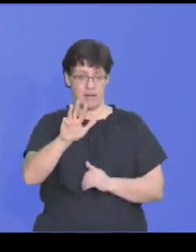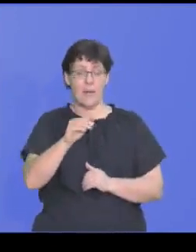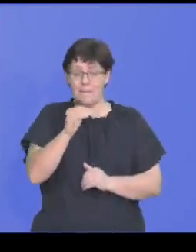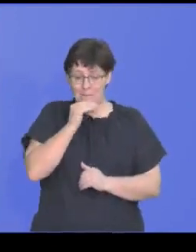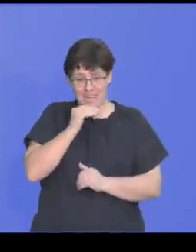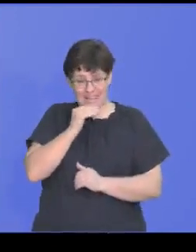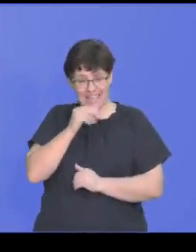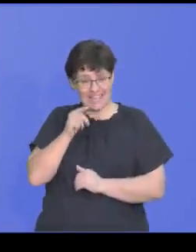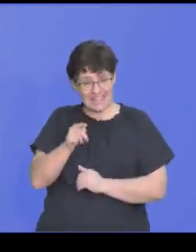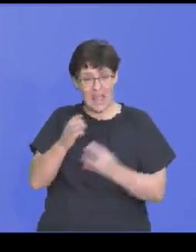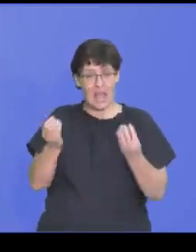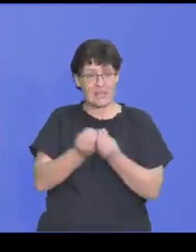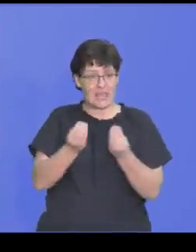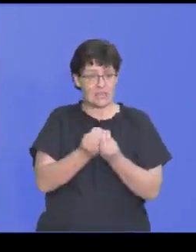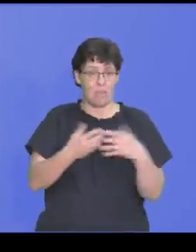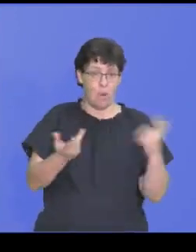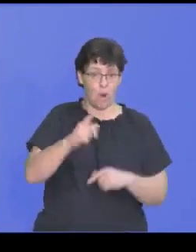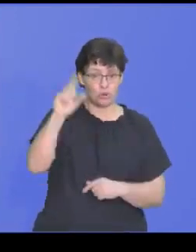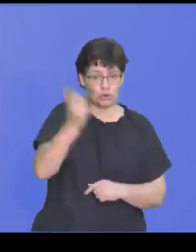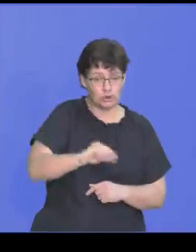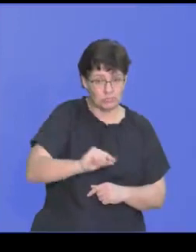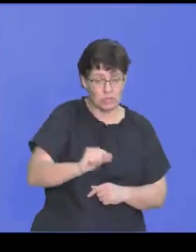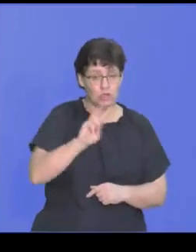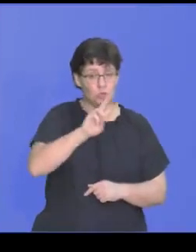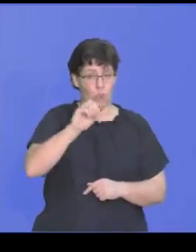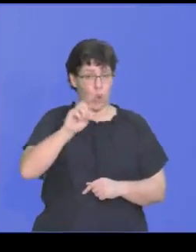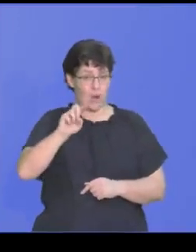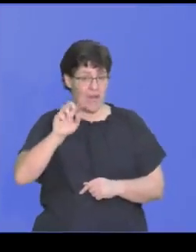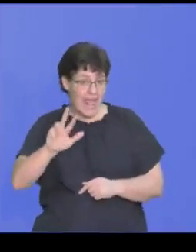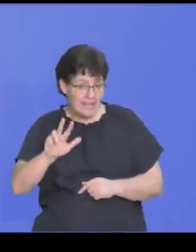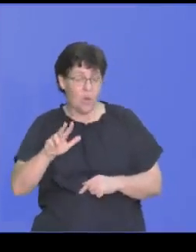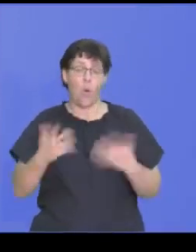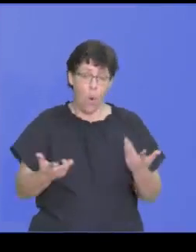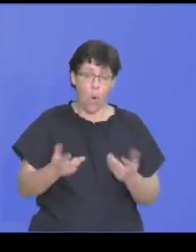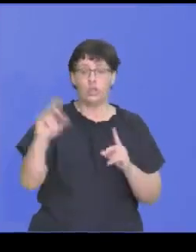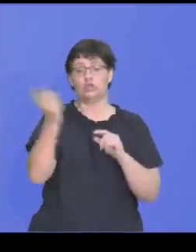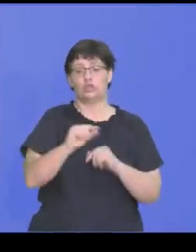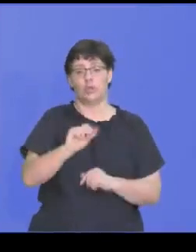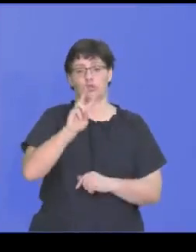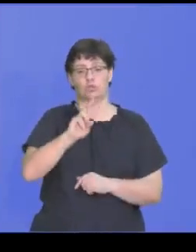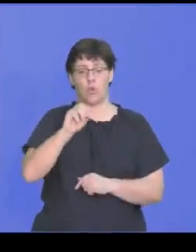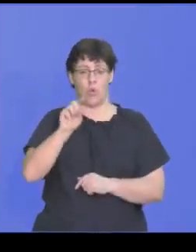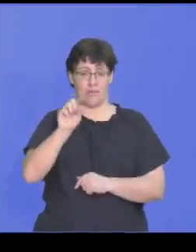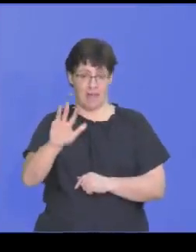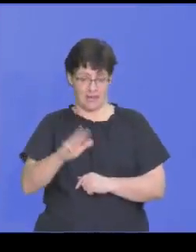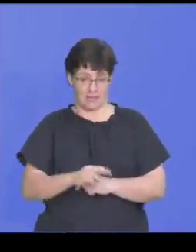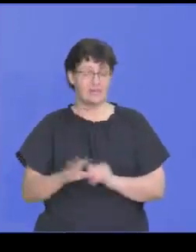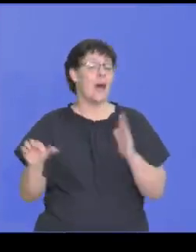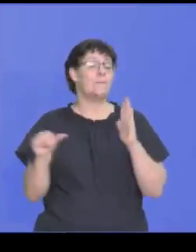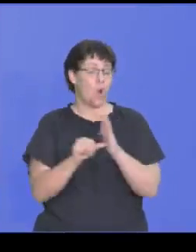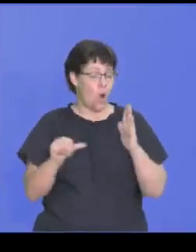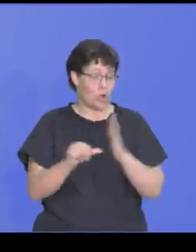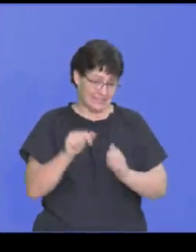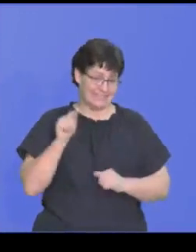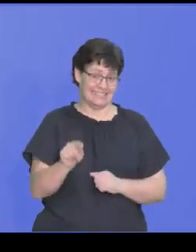Does this mean that things were cheaper in 2018 or in 2019? Now, this is a really, really